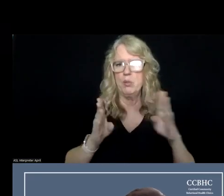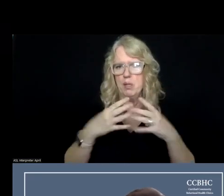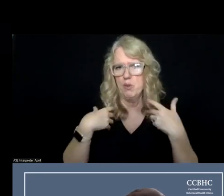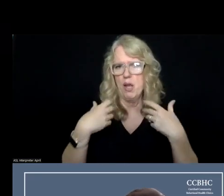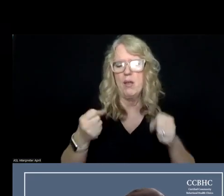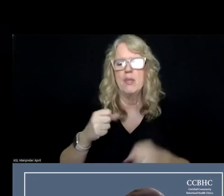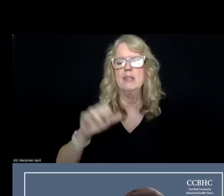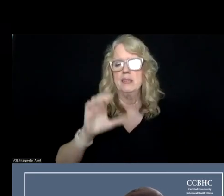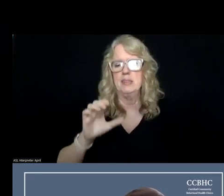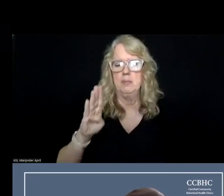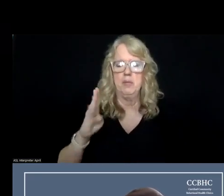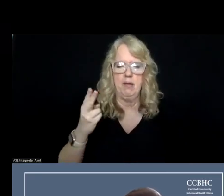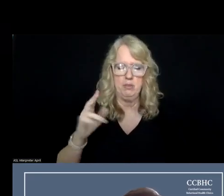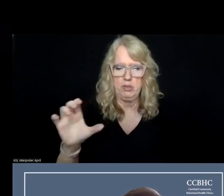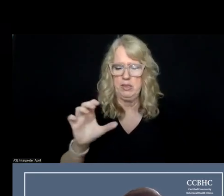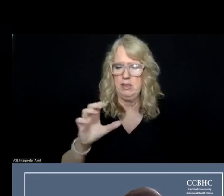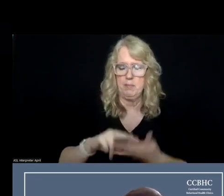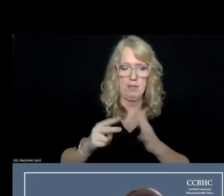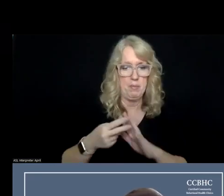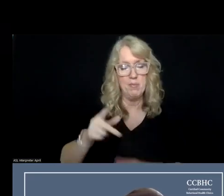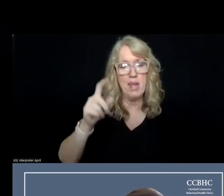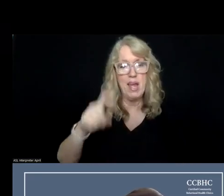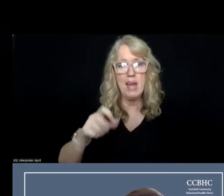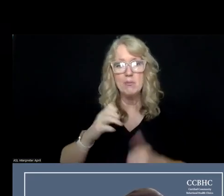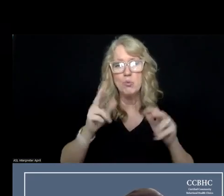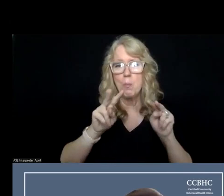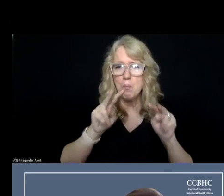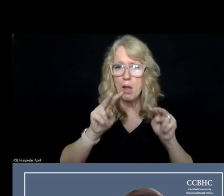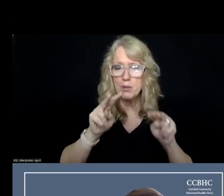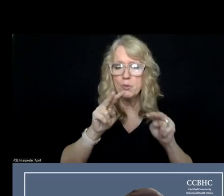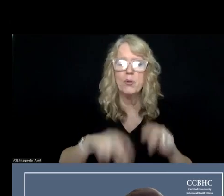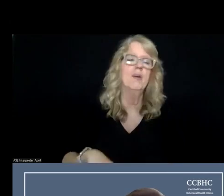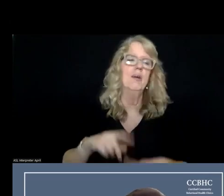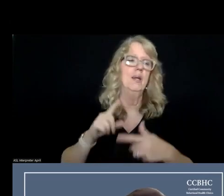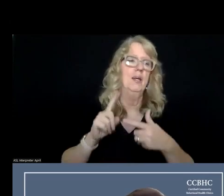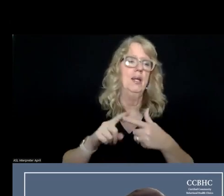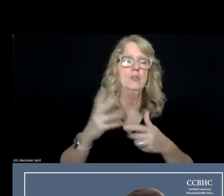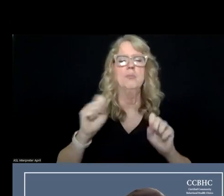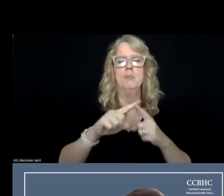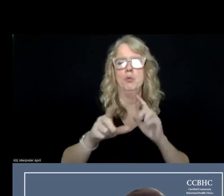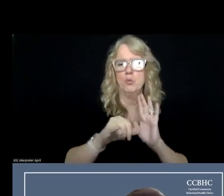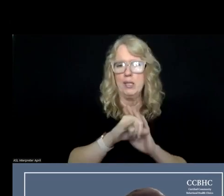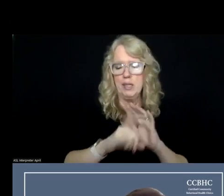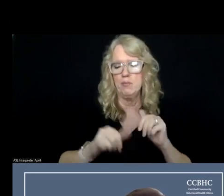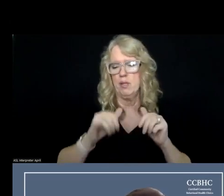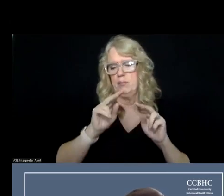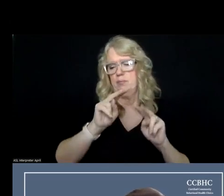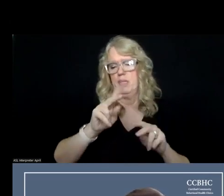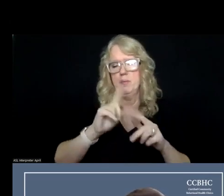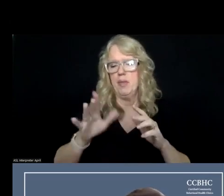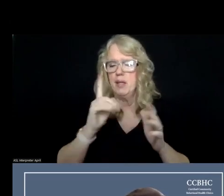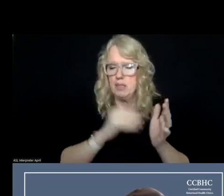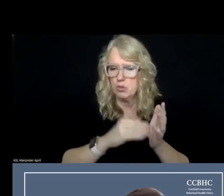what CCBHCs have to do, the standard they have to meet, is to monitor, to identify and monitor common physical